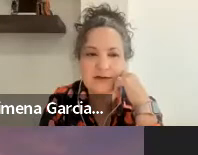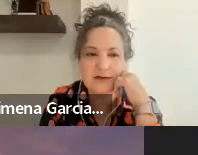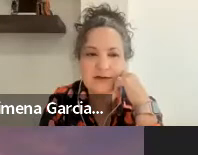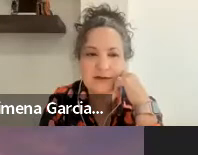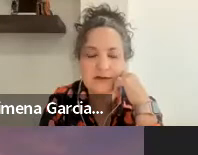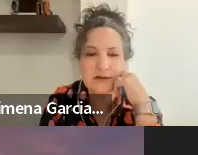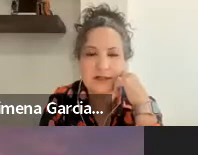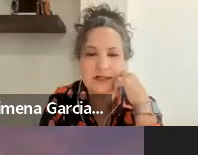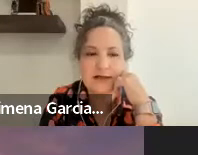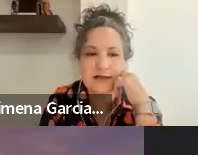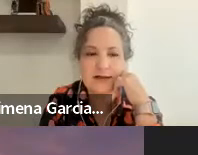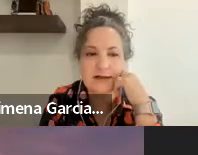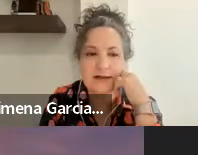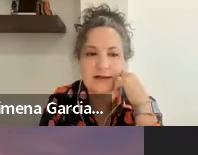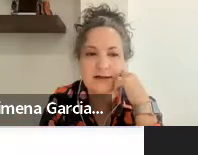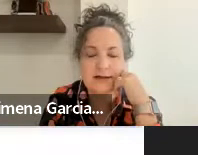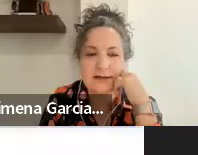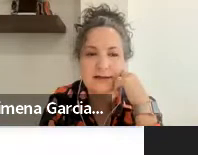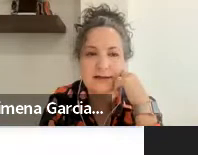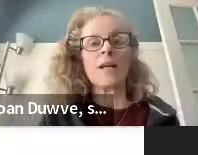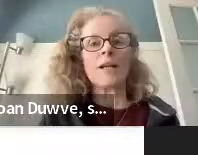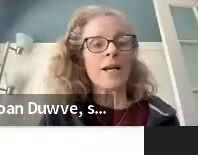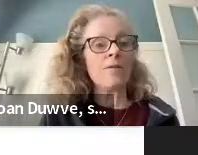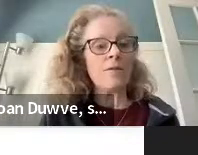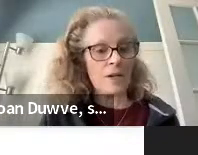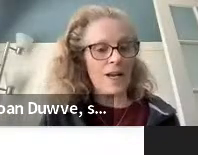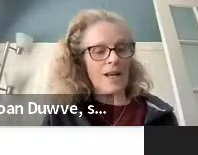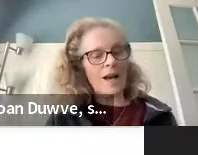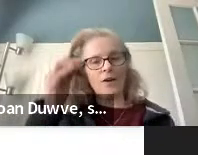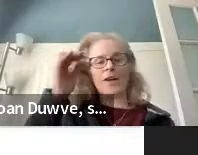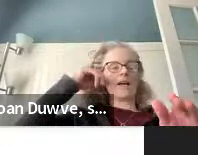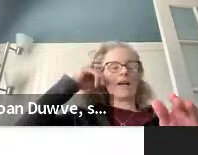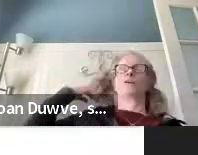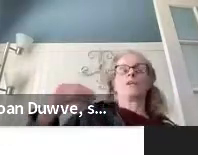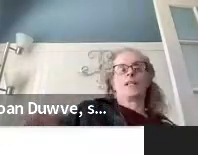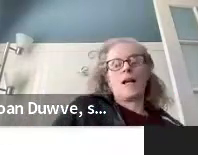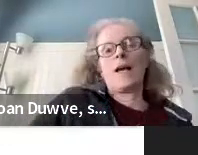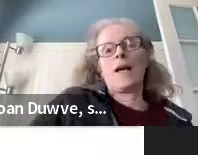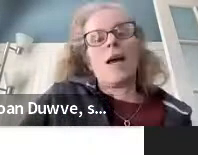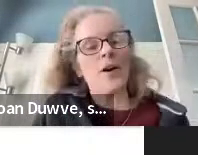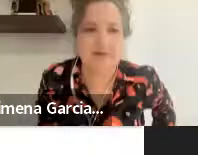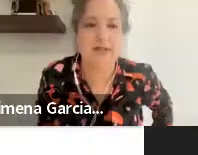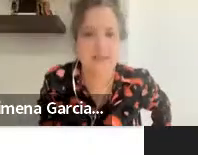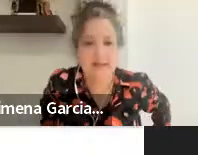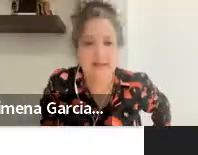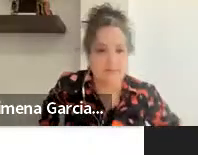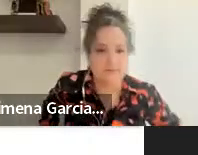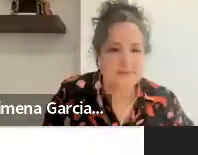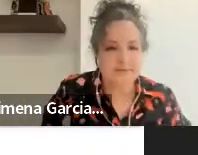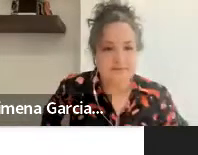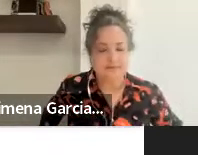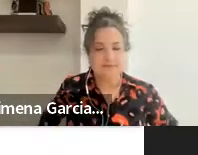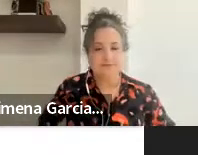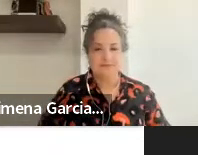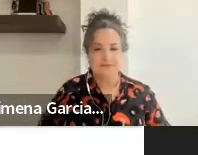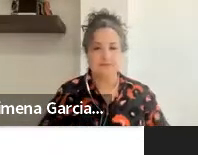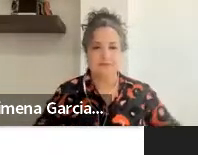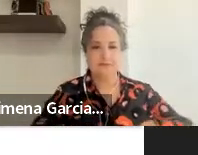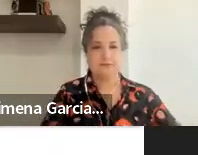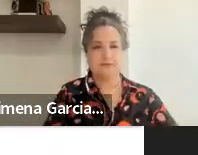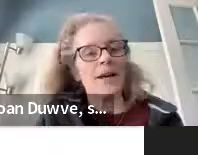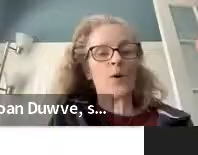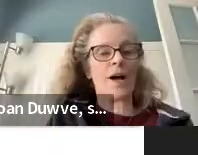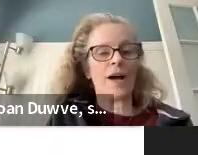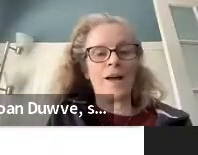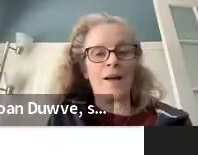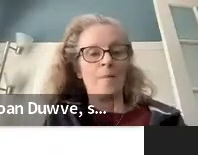You can see the first slide. Yeah. Can you see the second slide? now? Yes, now we can. Okay, Yes, okay. yes, much better. Okay, good.